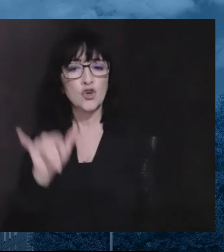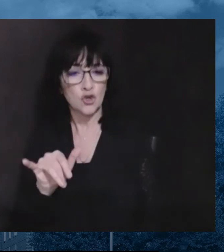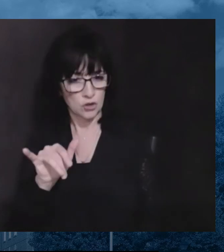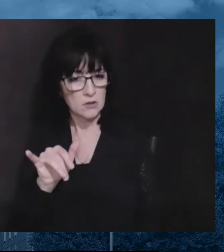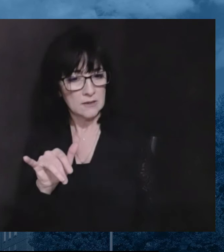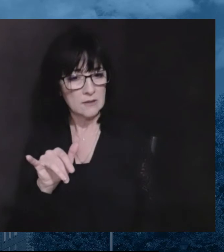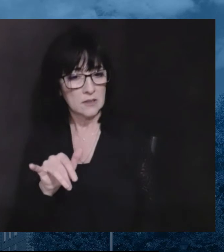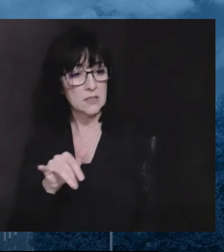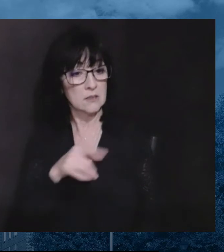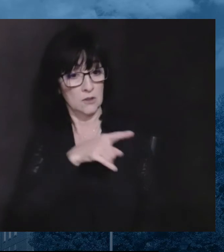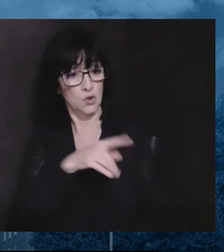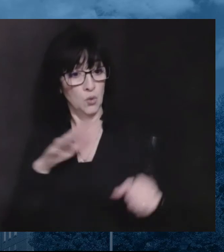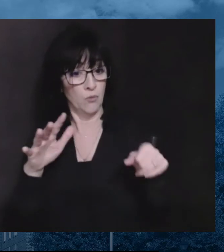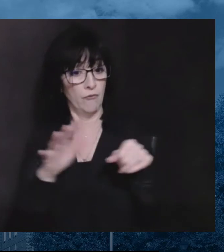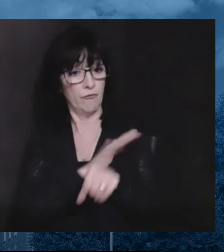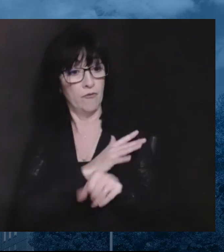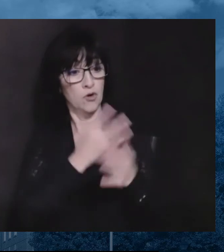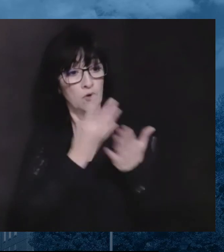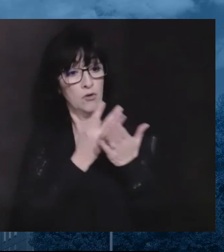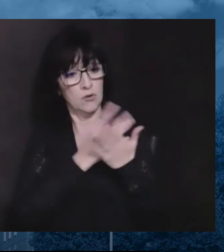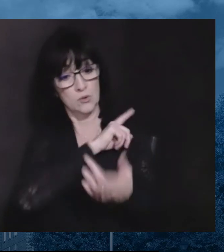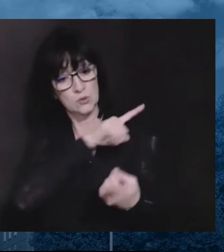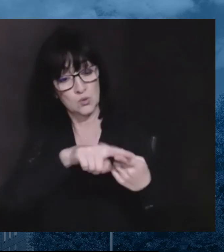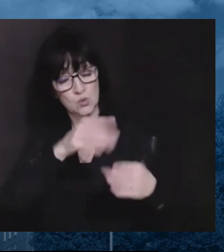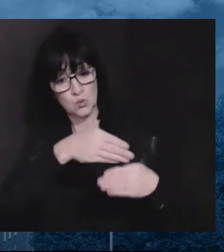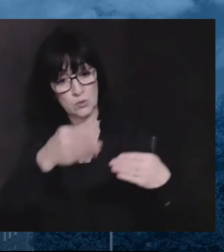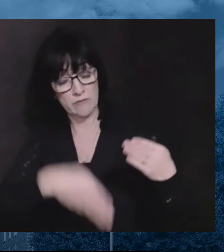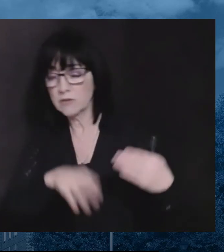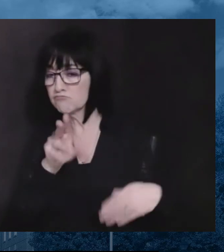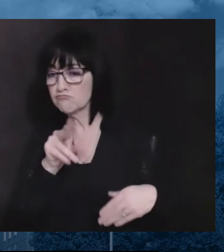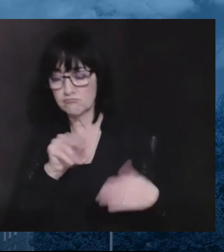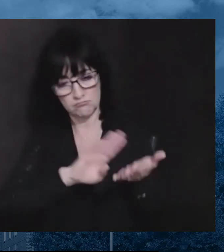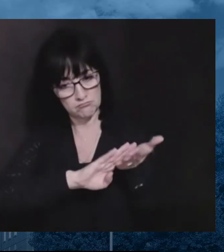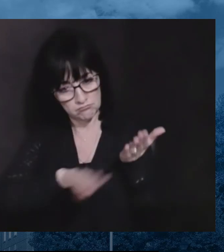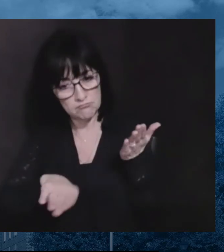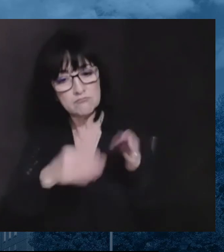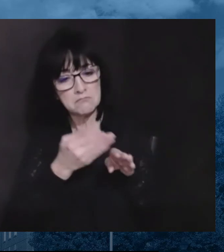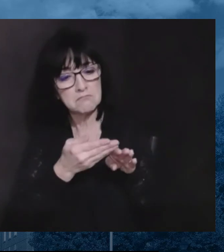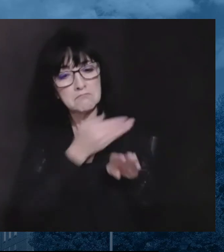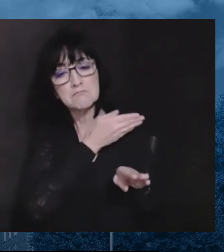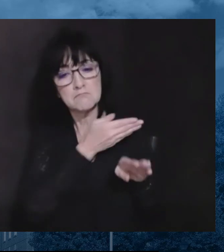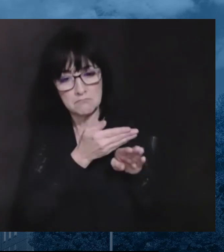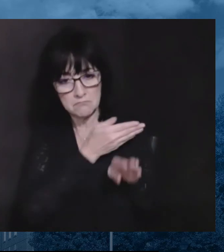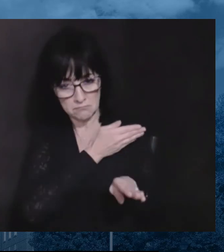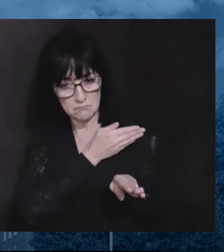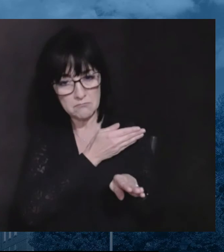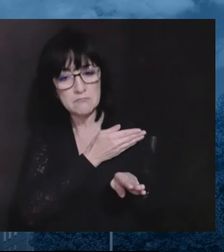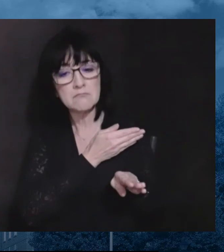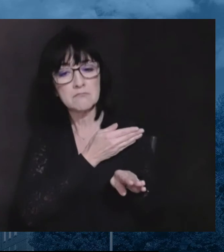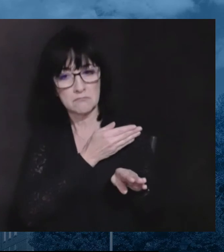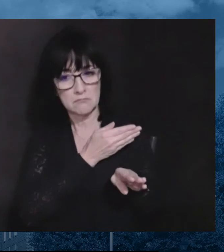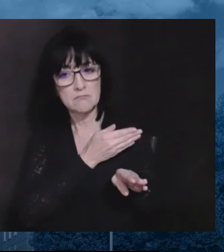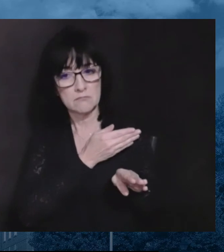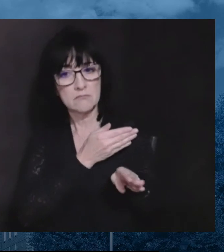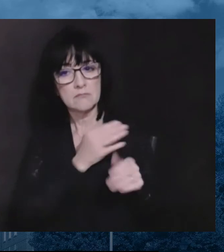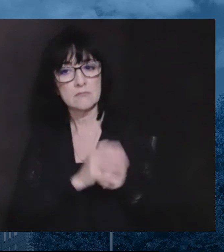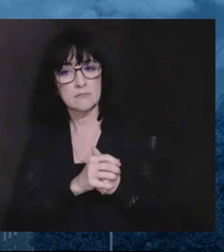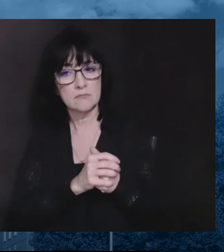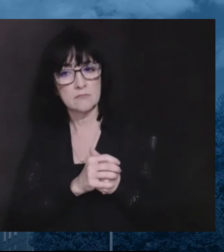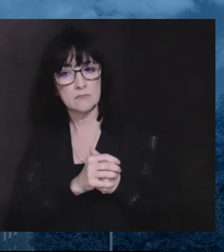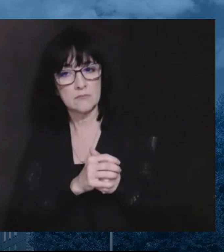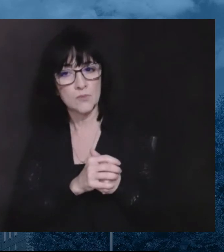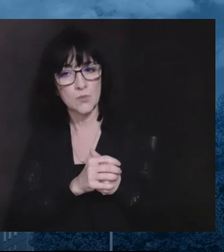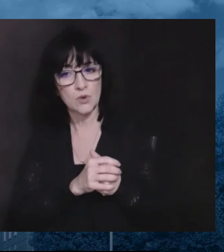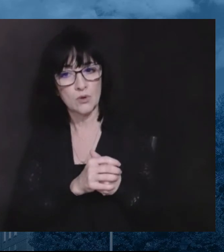authority to do that outside of our commutation process. We are not detaining, the courts are